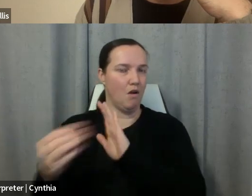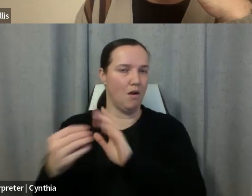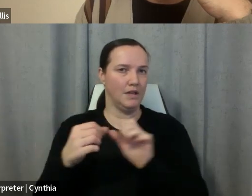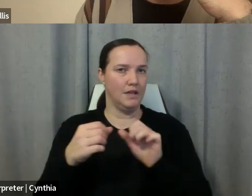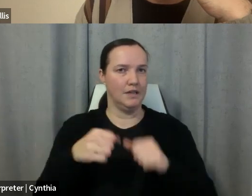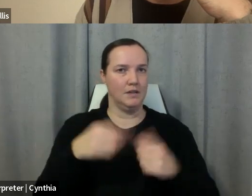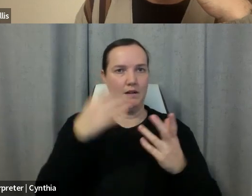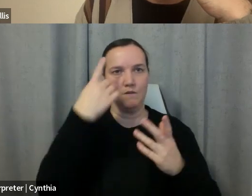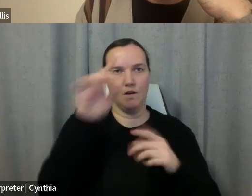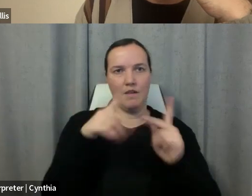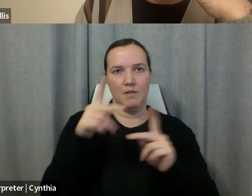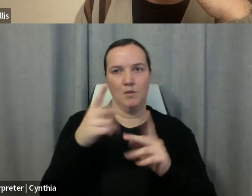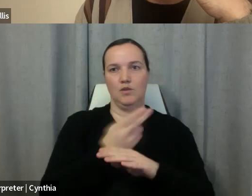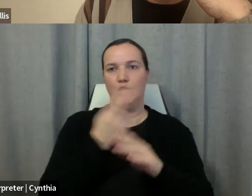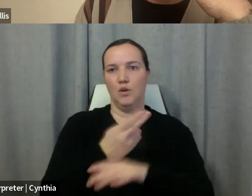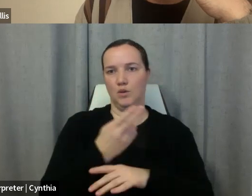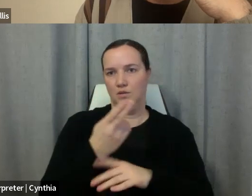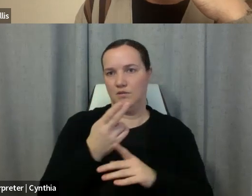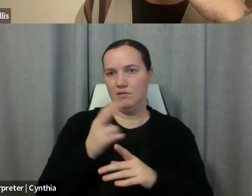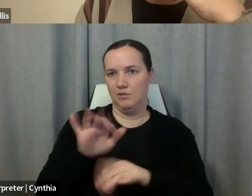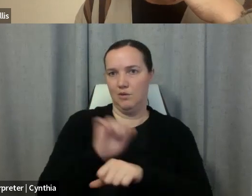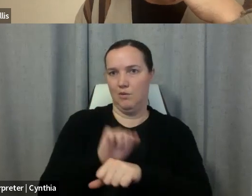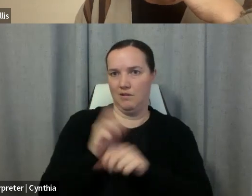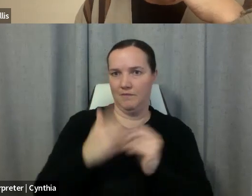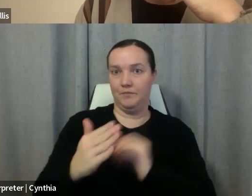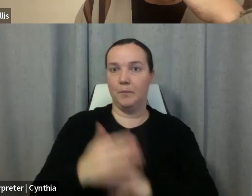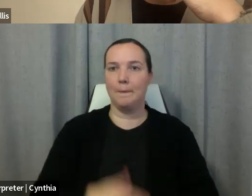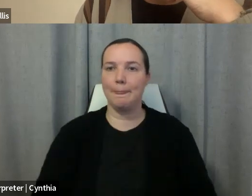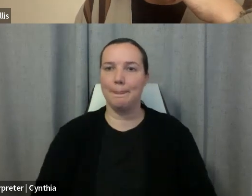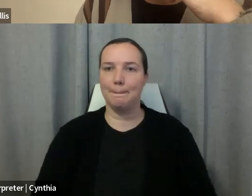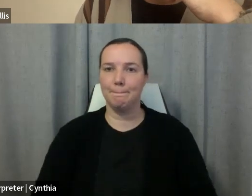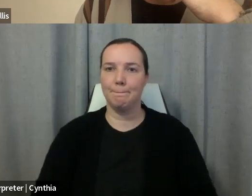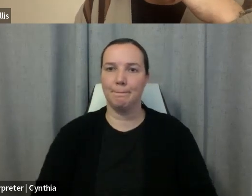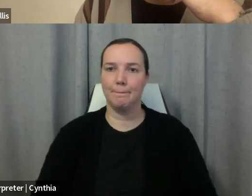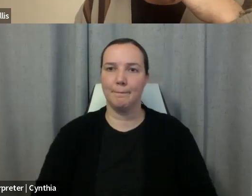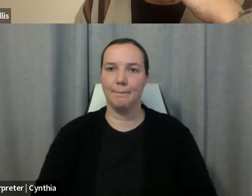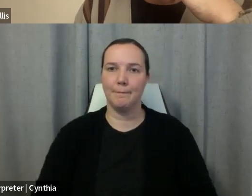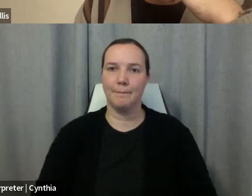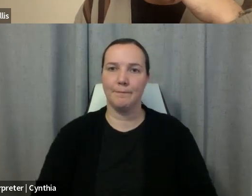bring to other productions that they're in as well. Thank you.